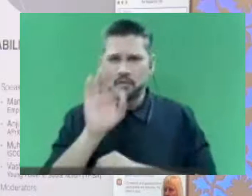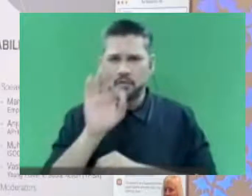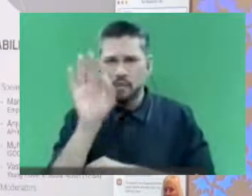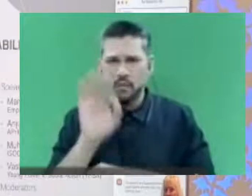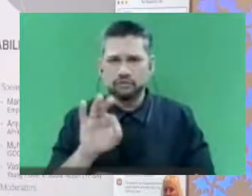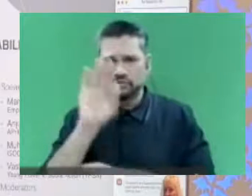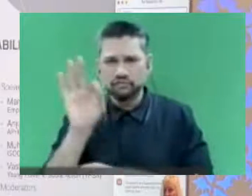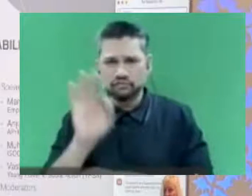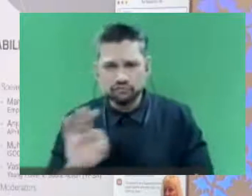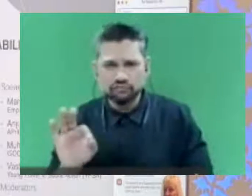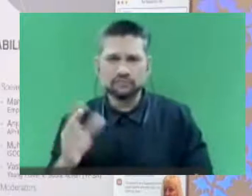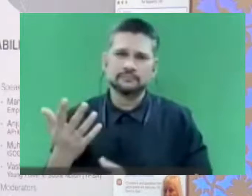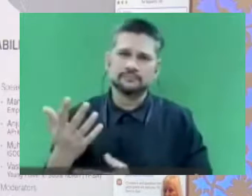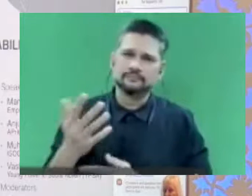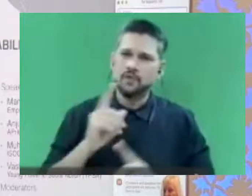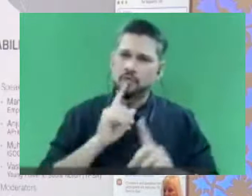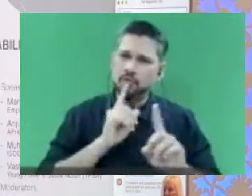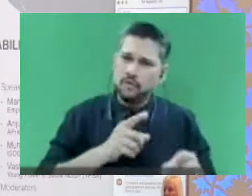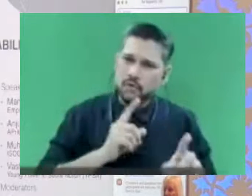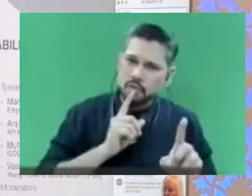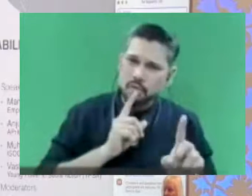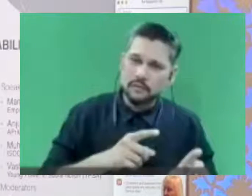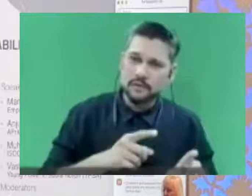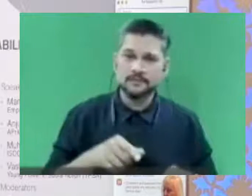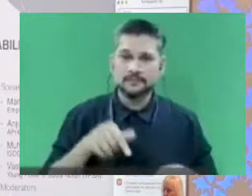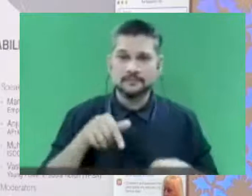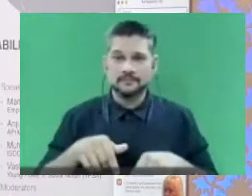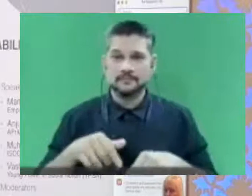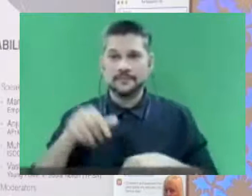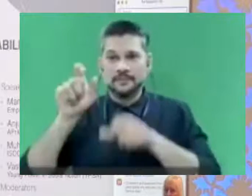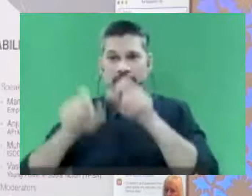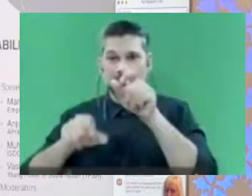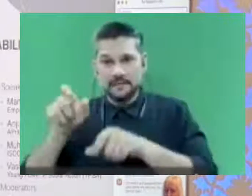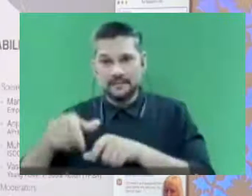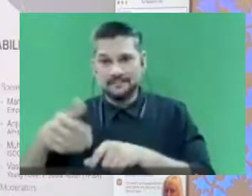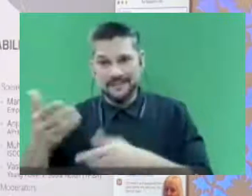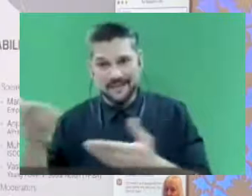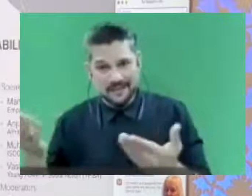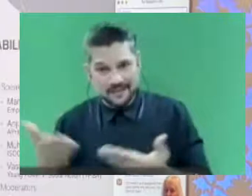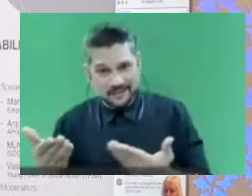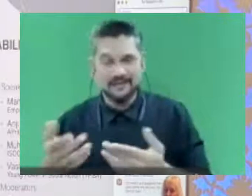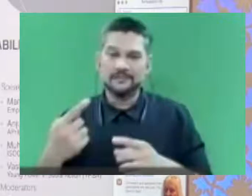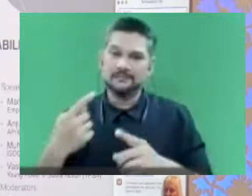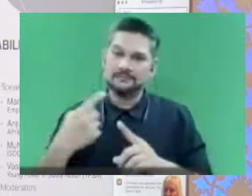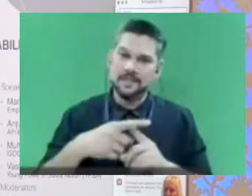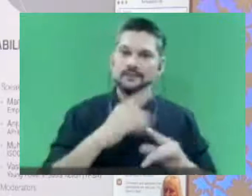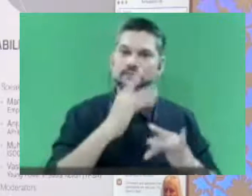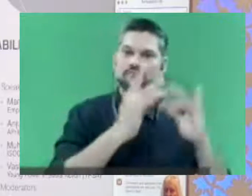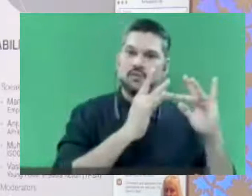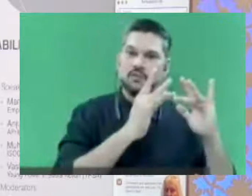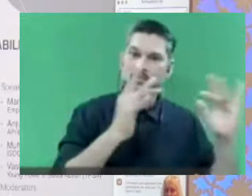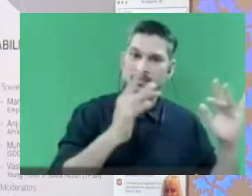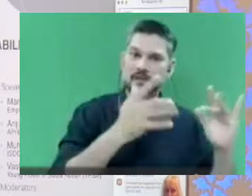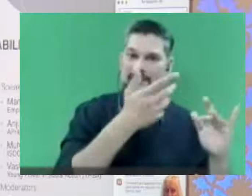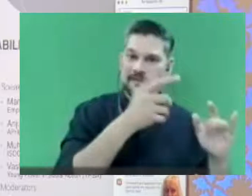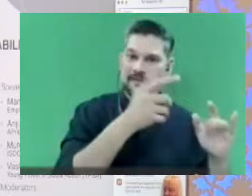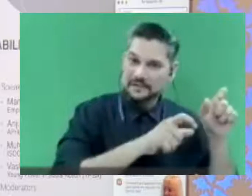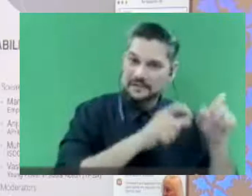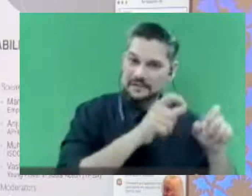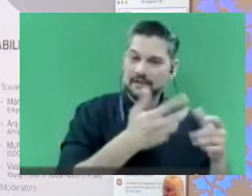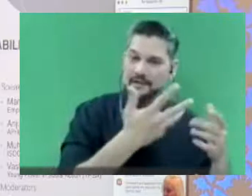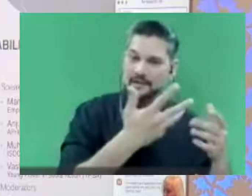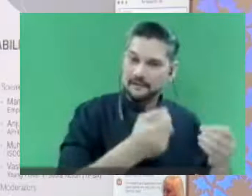from both participants here and remotely. So please, if you have any